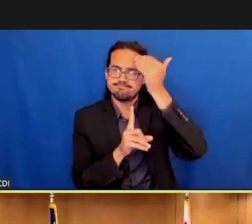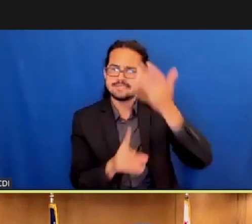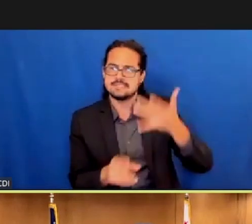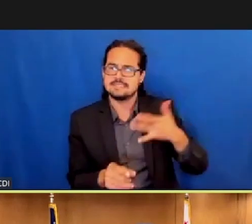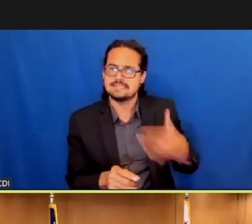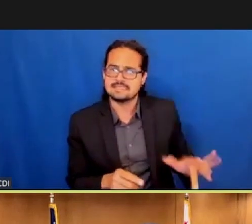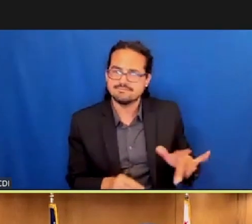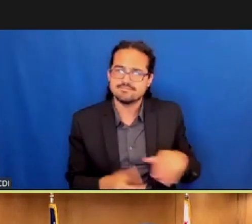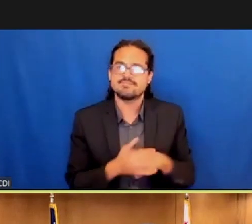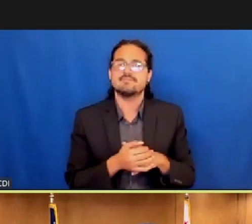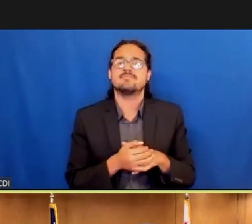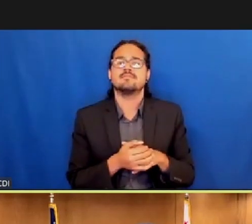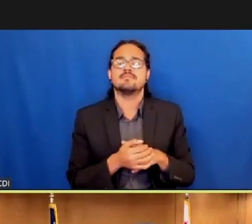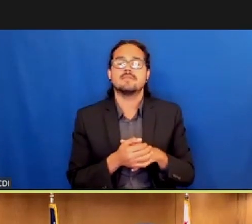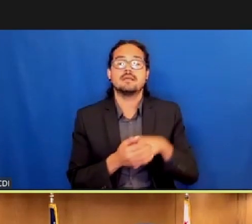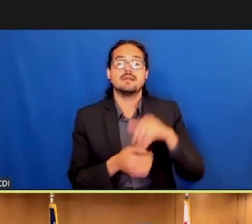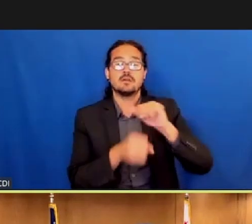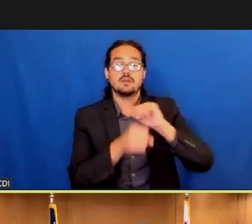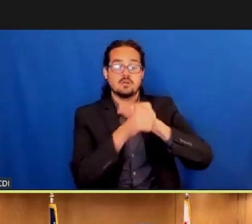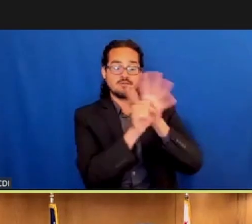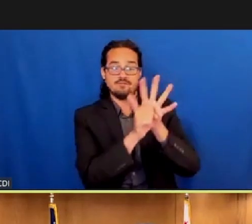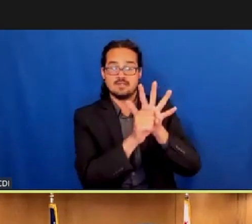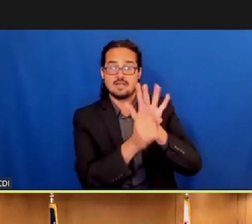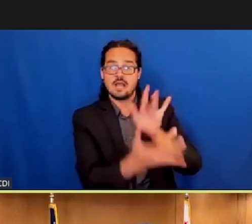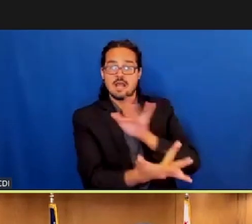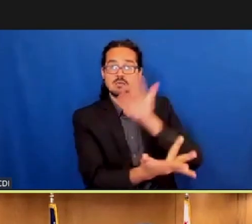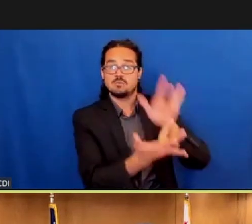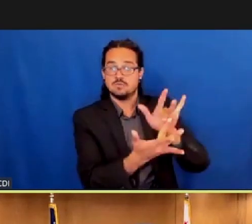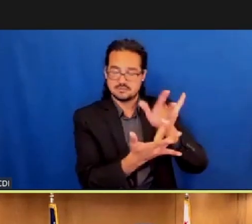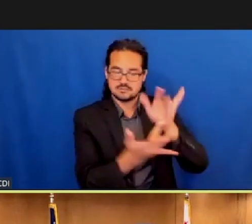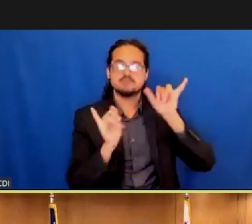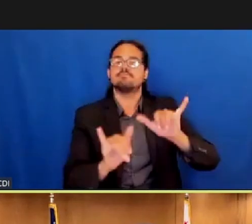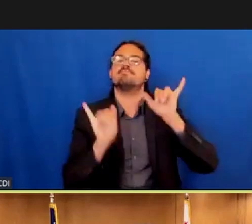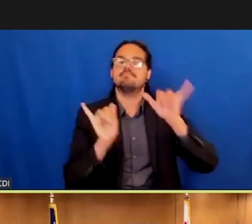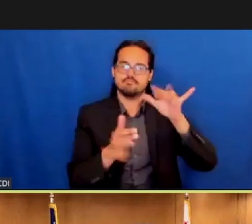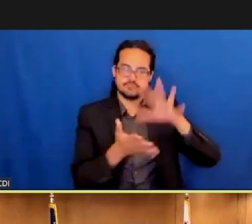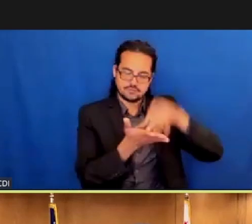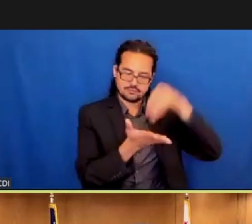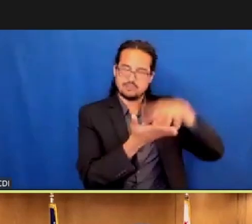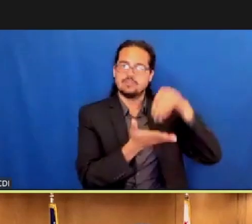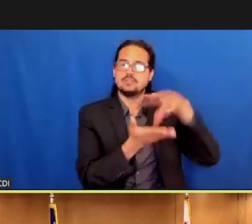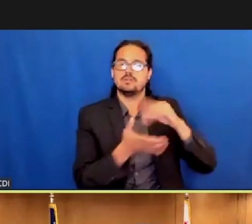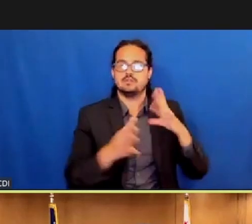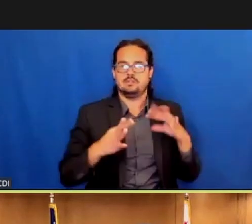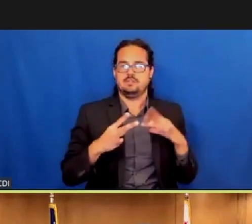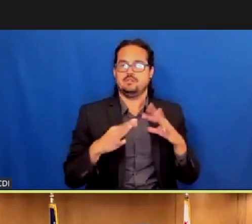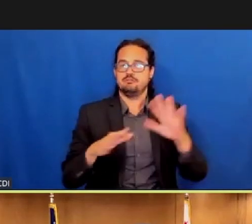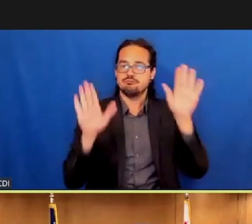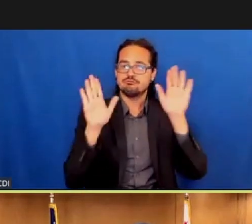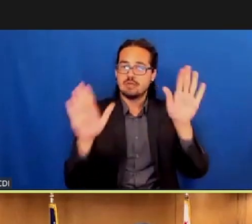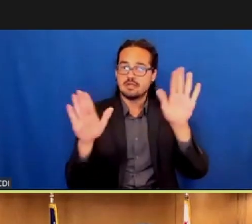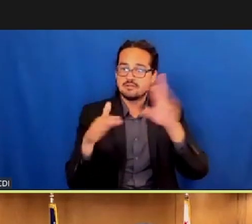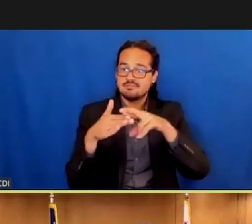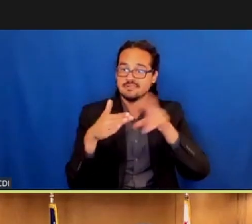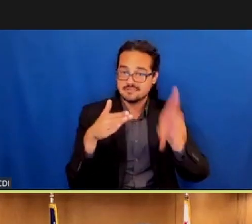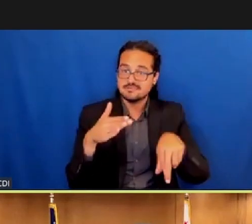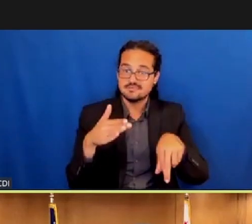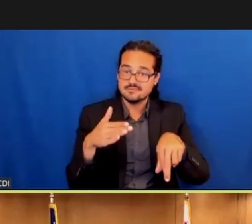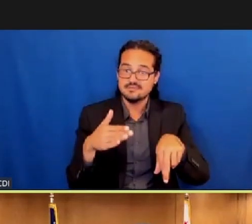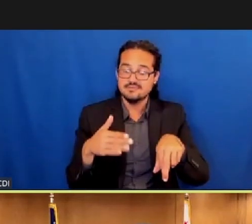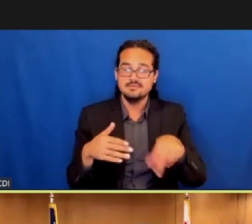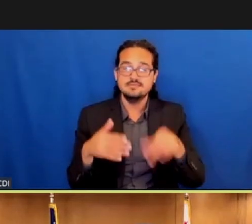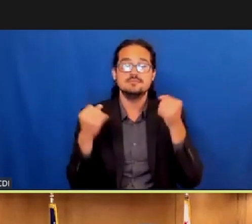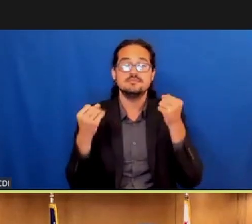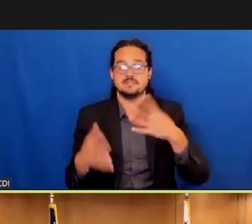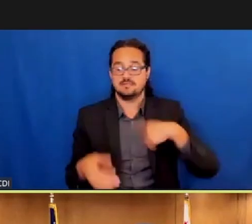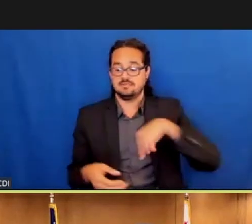well. We see the results of it working well. So, we're committed at the Board of Supervisors and at the county to continue that movement to make sure